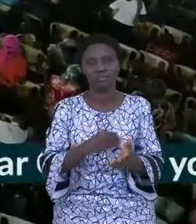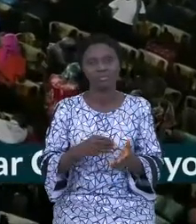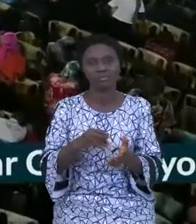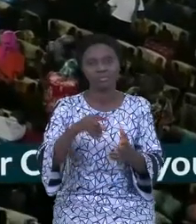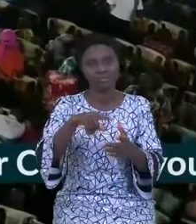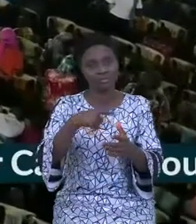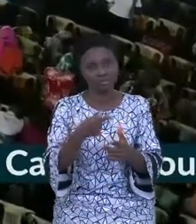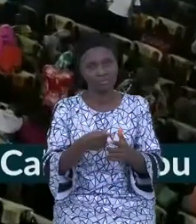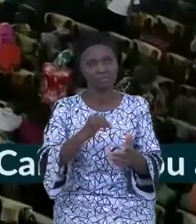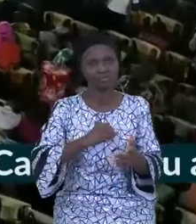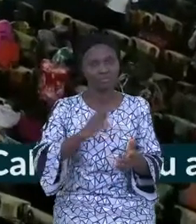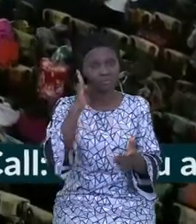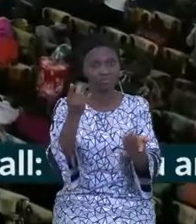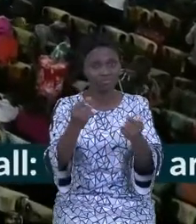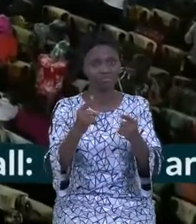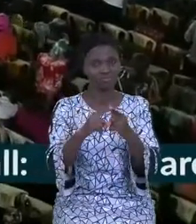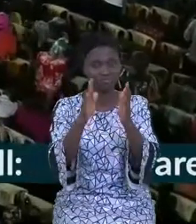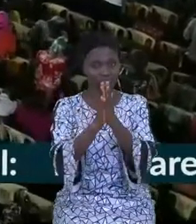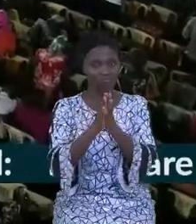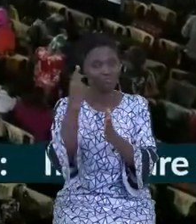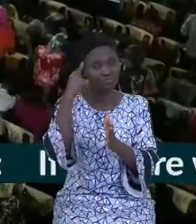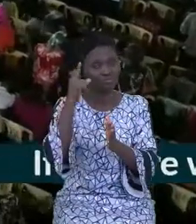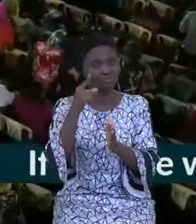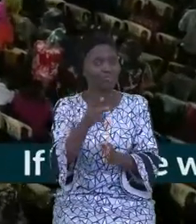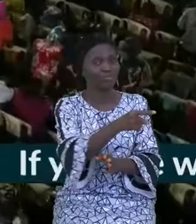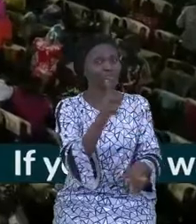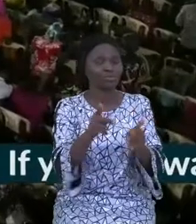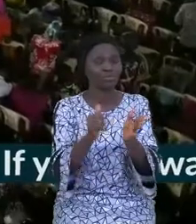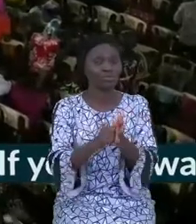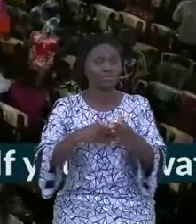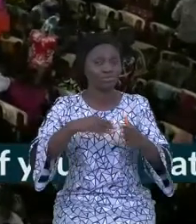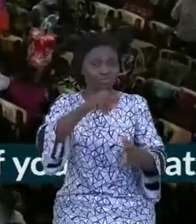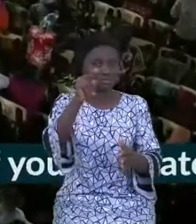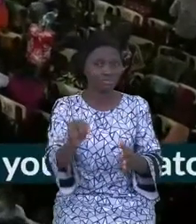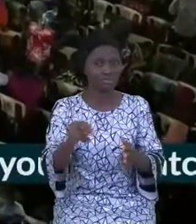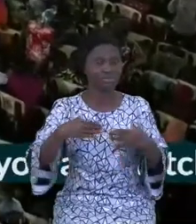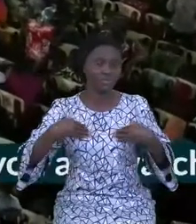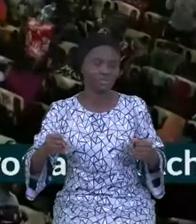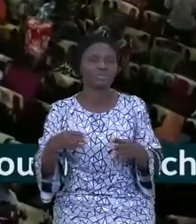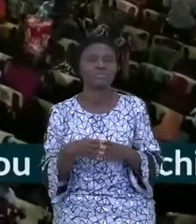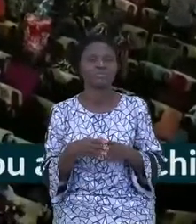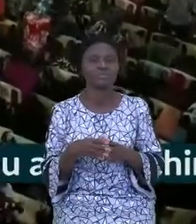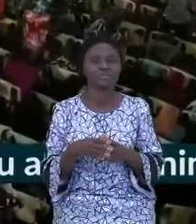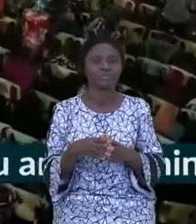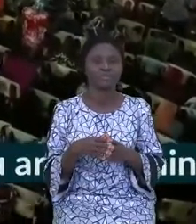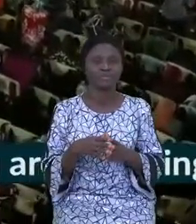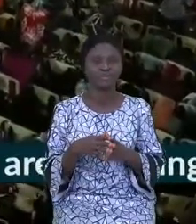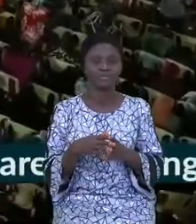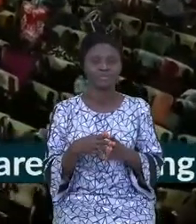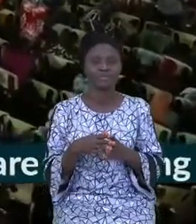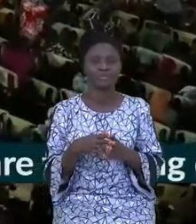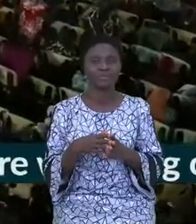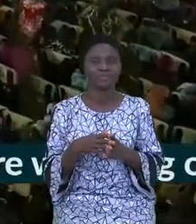I'll come to pray for those who need healing. We'll call on our pastor to help us handle